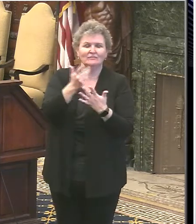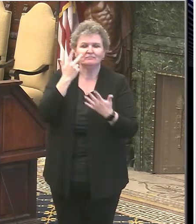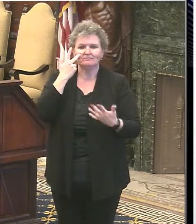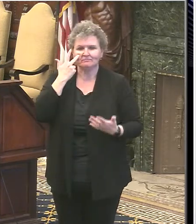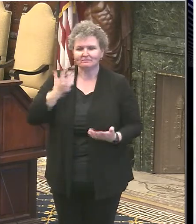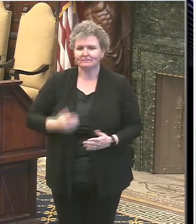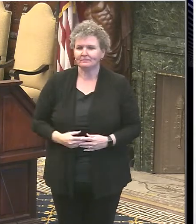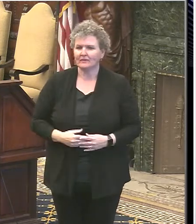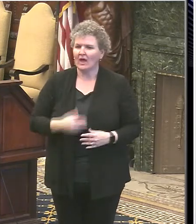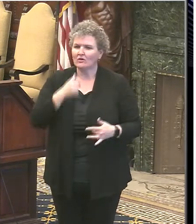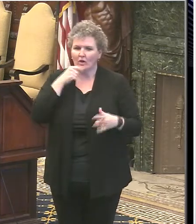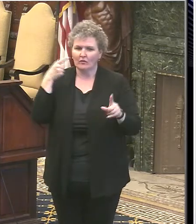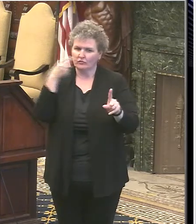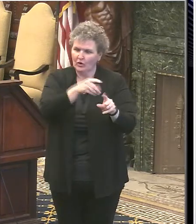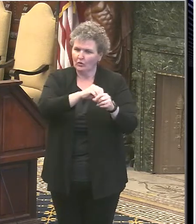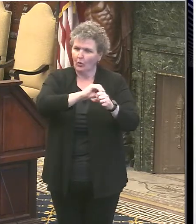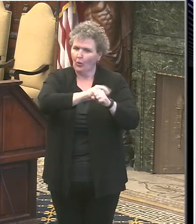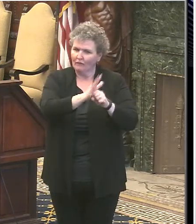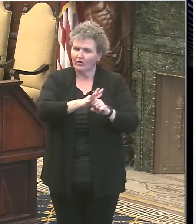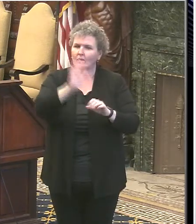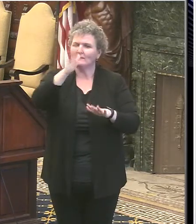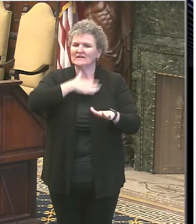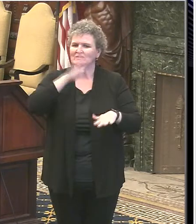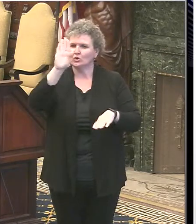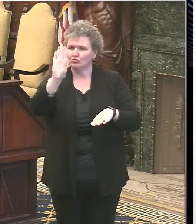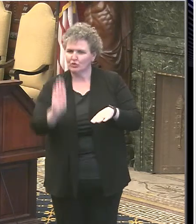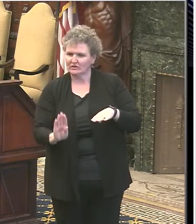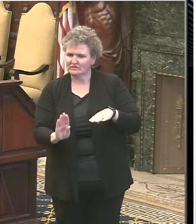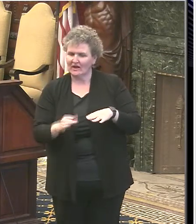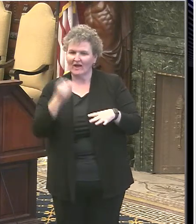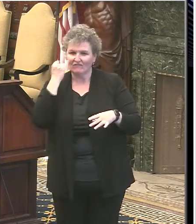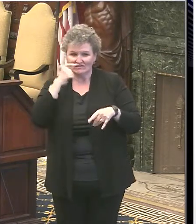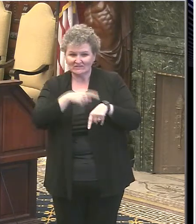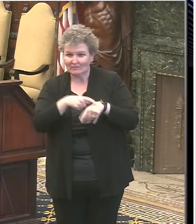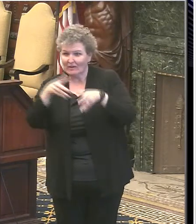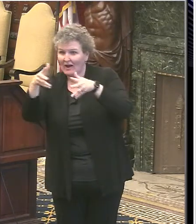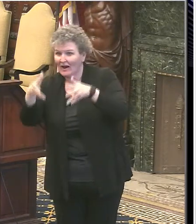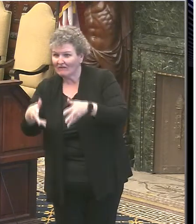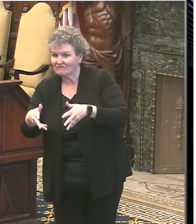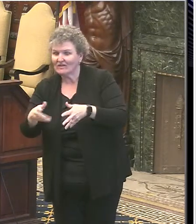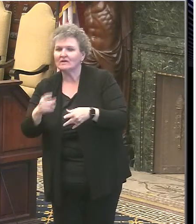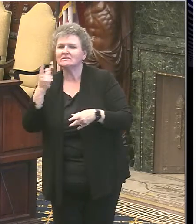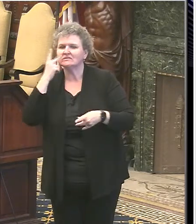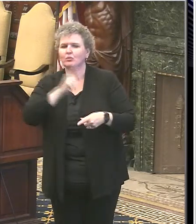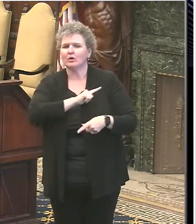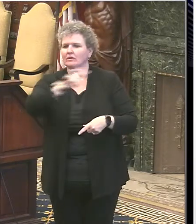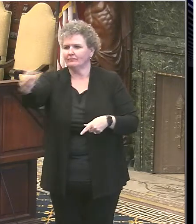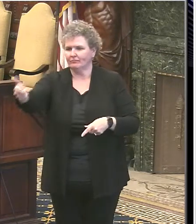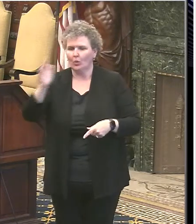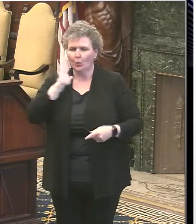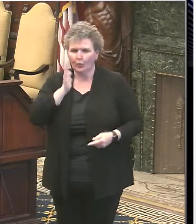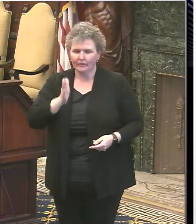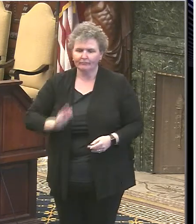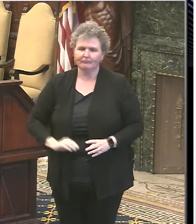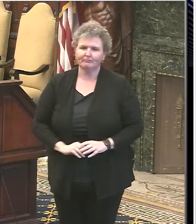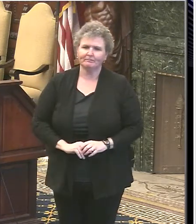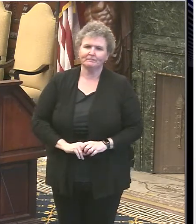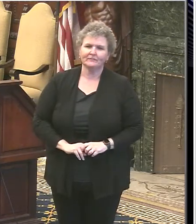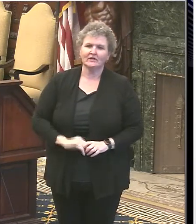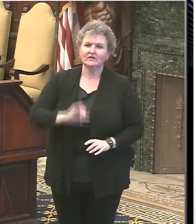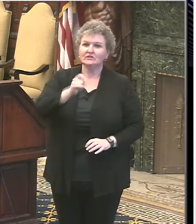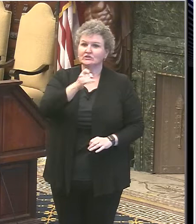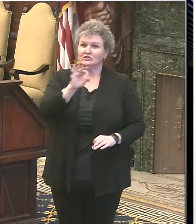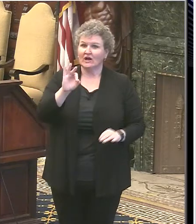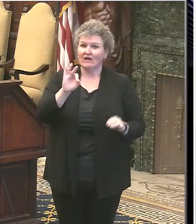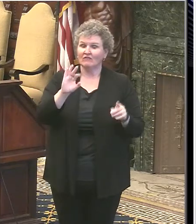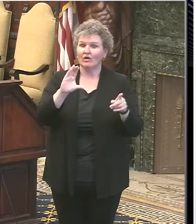please lower it and we'll let you know if we have time later for other topics. Let's start off now with Jeff Cole of